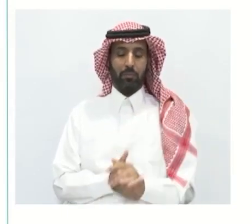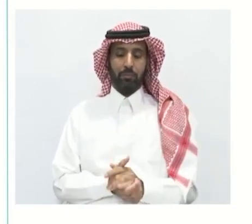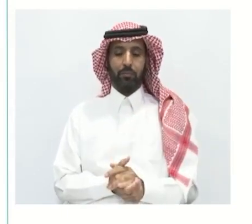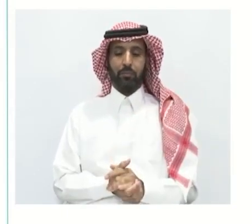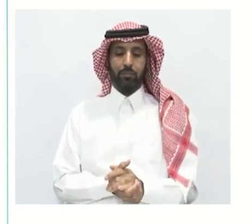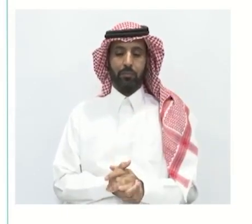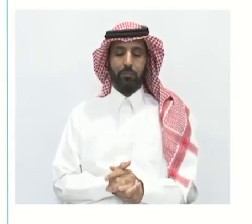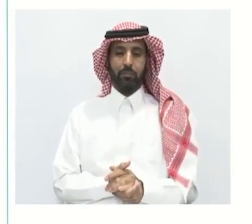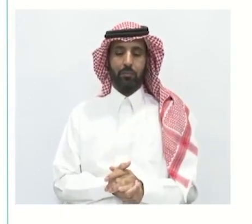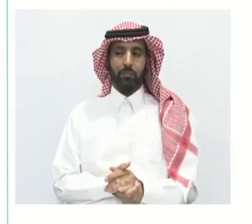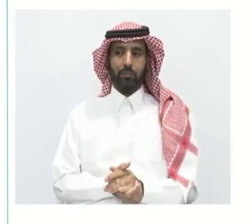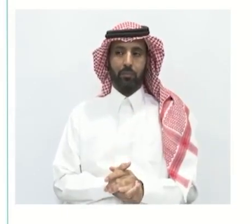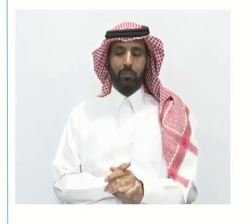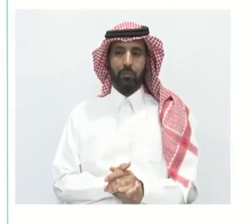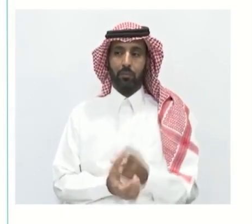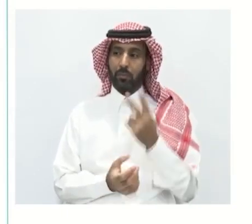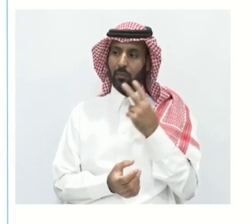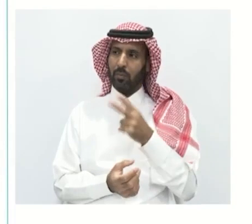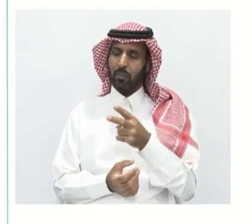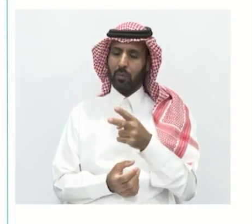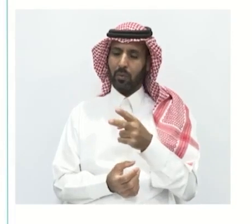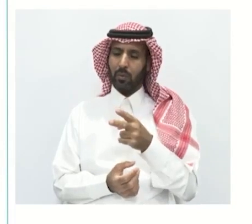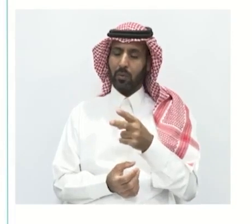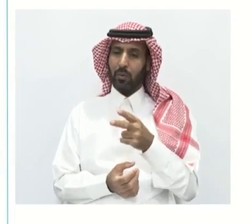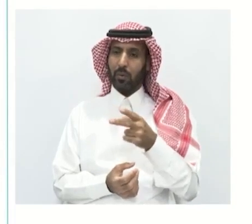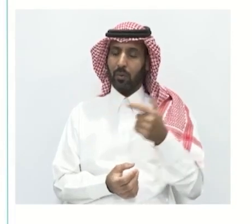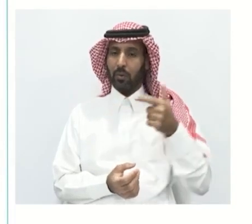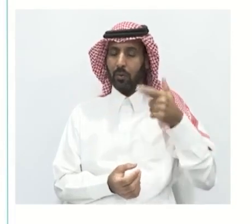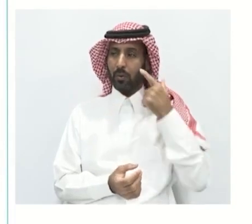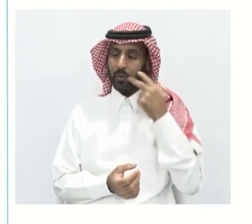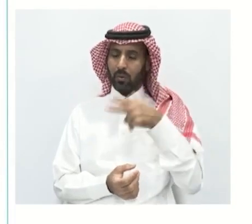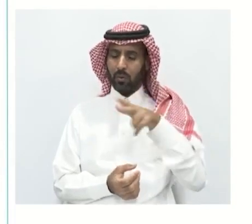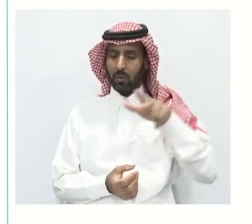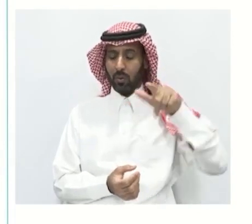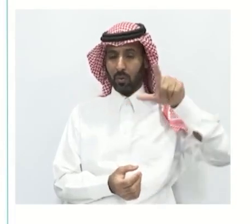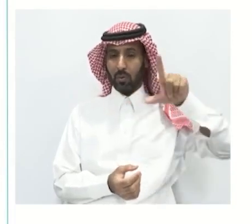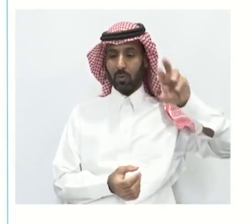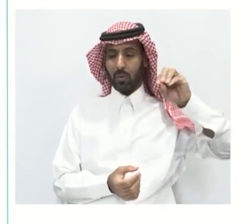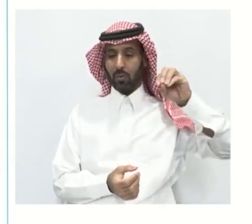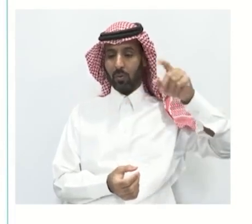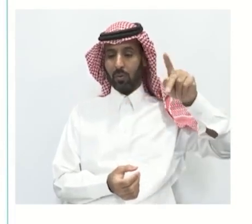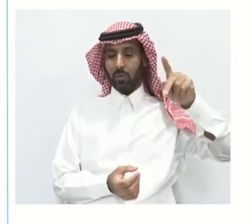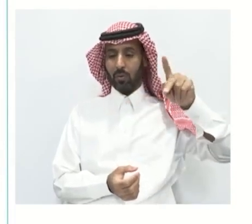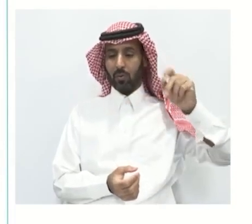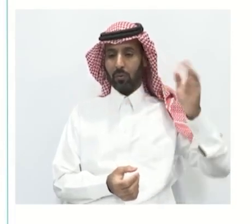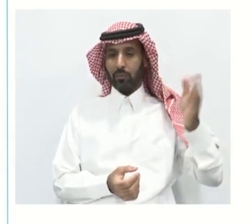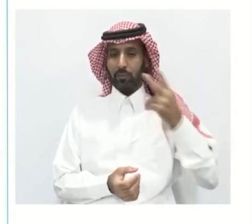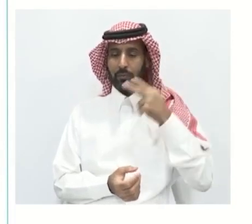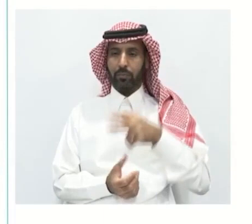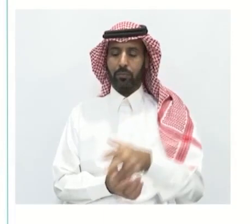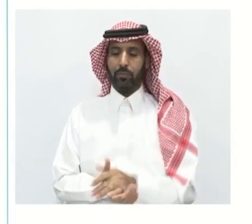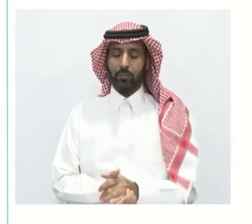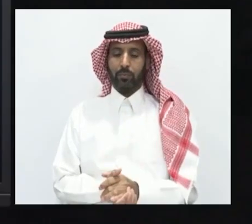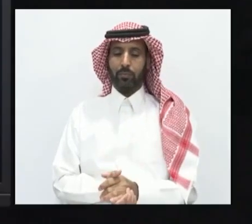the verb. Of course, there are some special cases, like for example, if the verb is ending with a y,